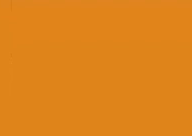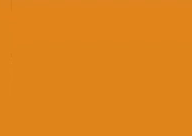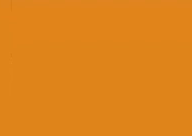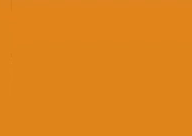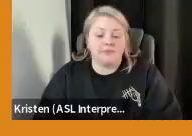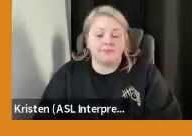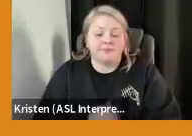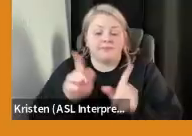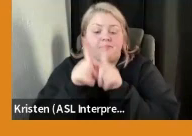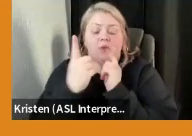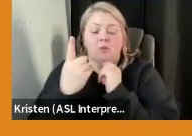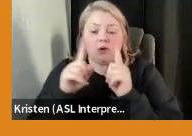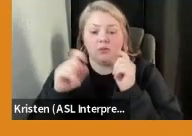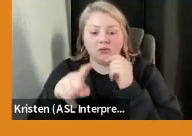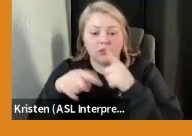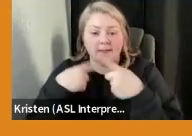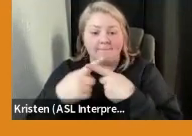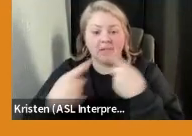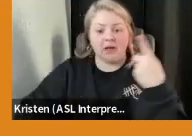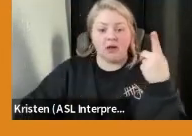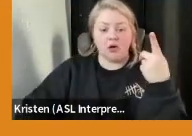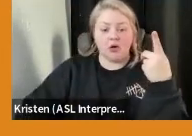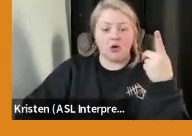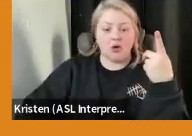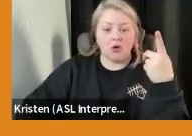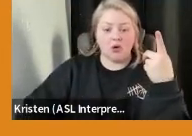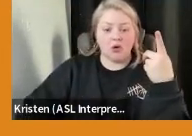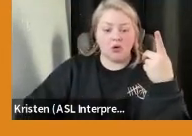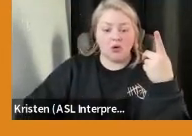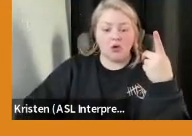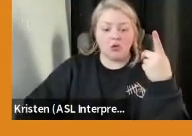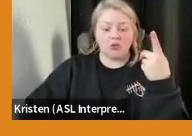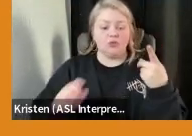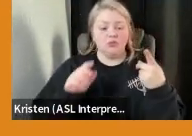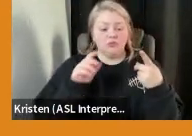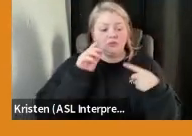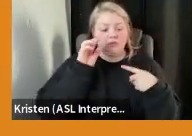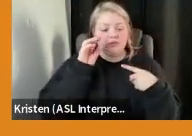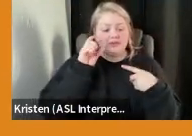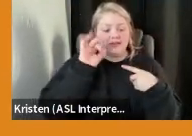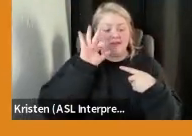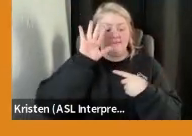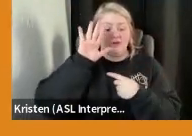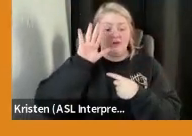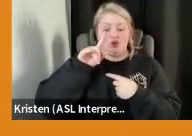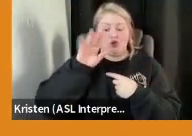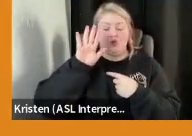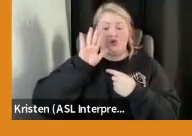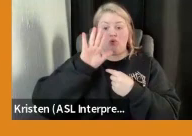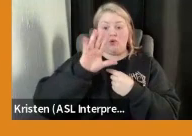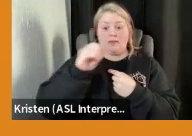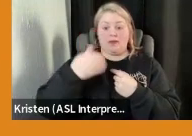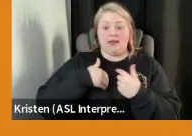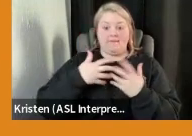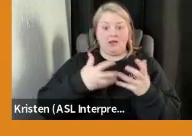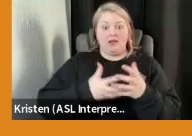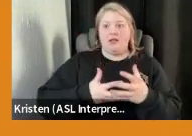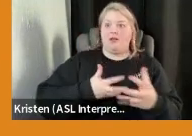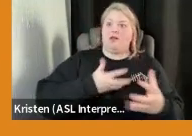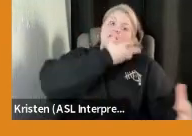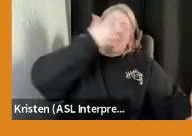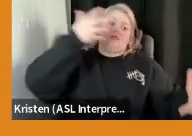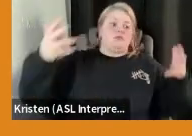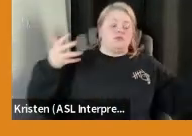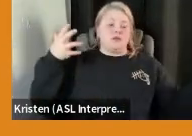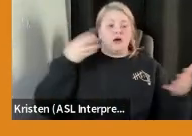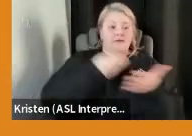And then we did have a question about what if your organization had very large expenses in 1 year because of a major capital project that can distort the Form 990 data? How